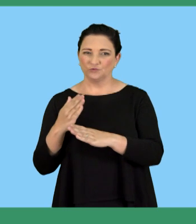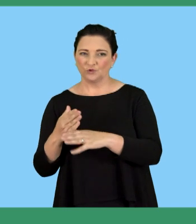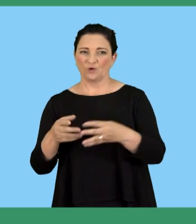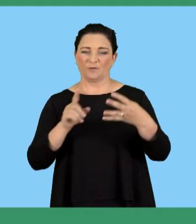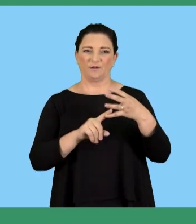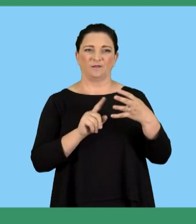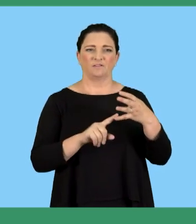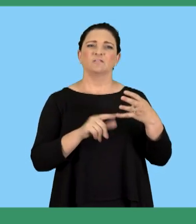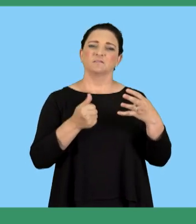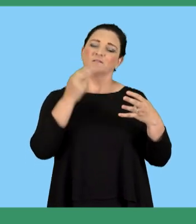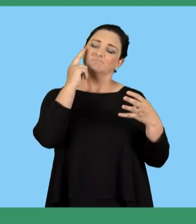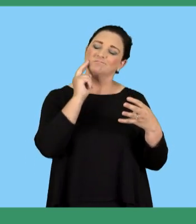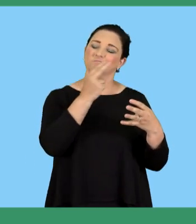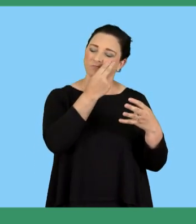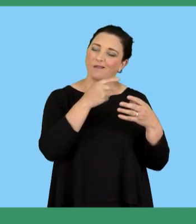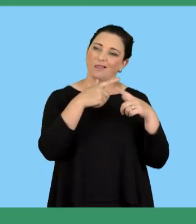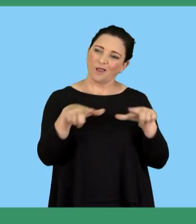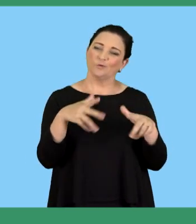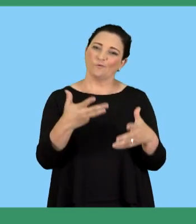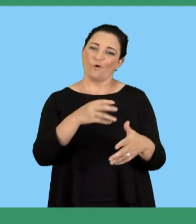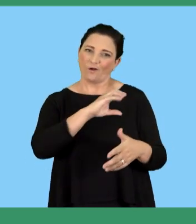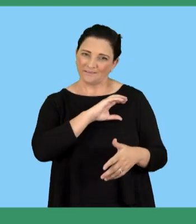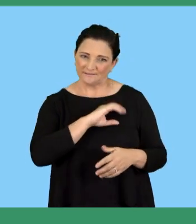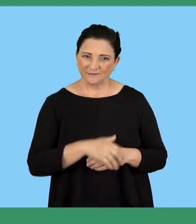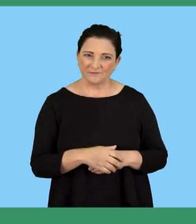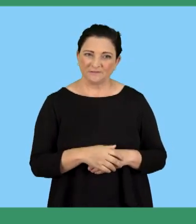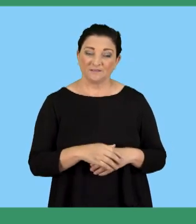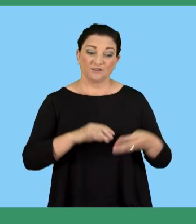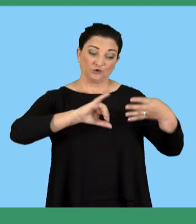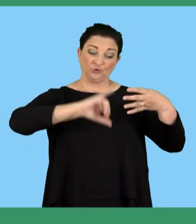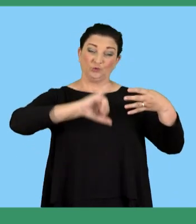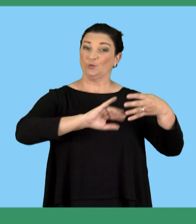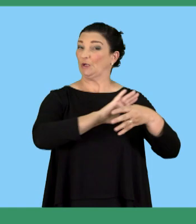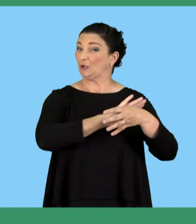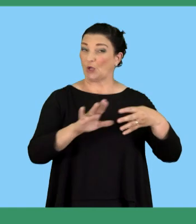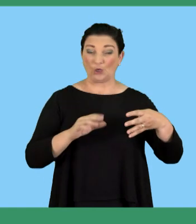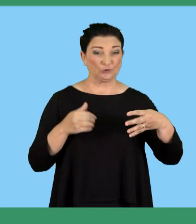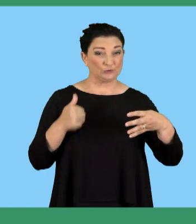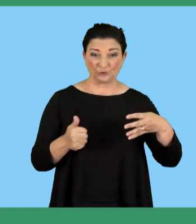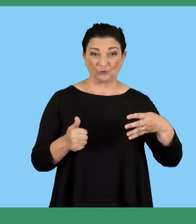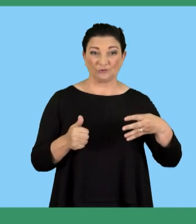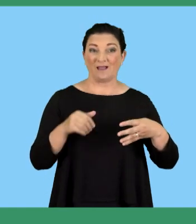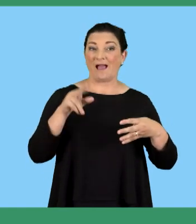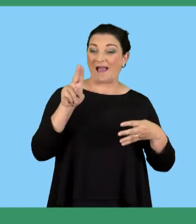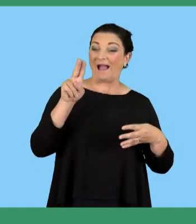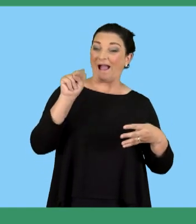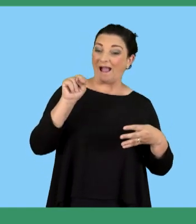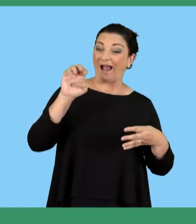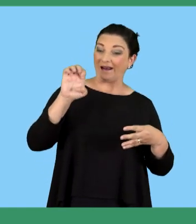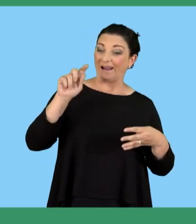a polite language with customers. Remember, we are talking about an unethical behavior.